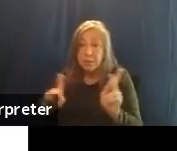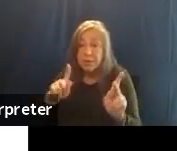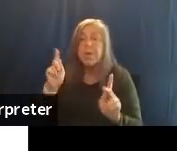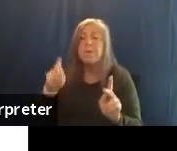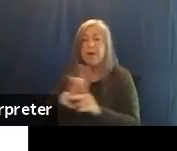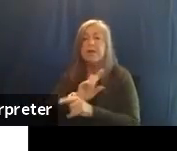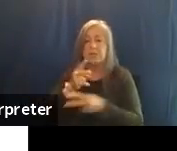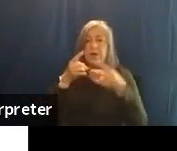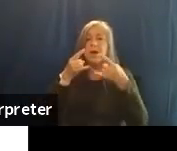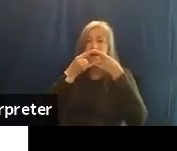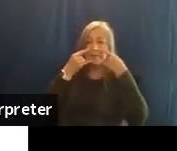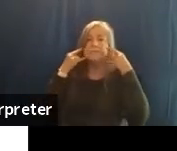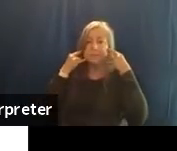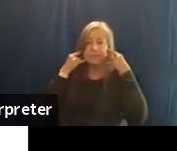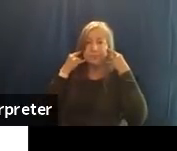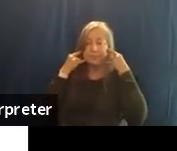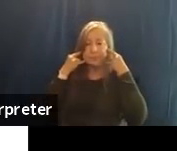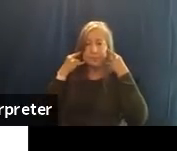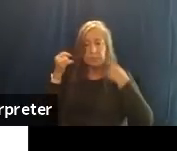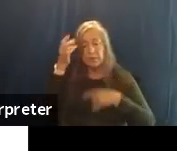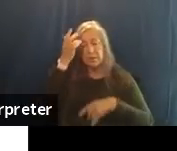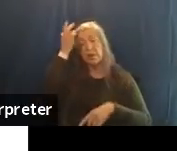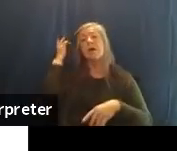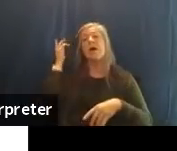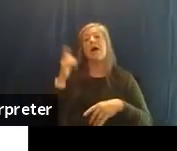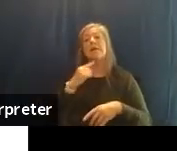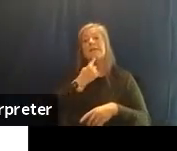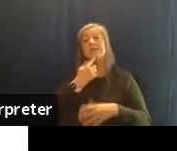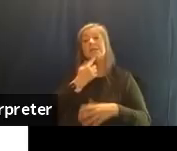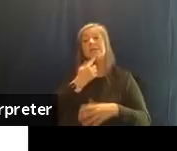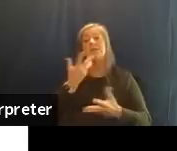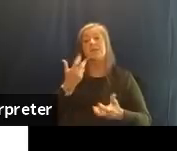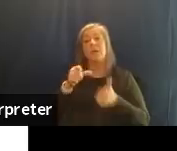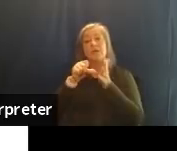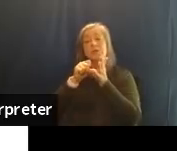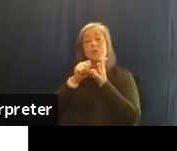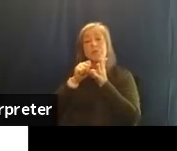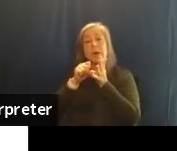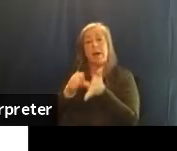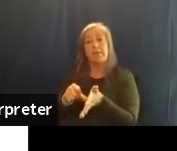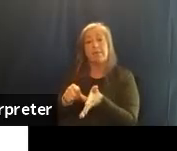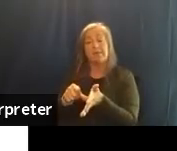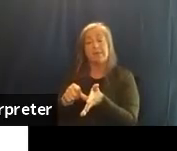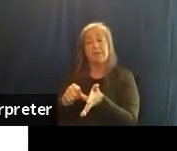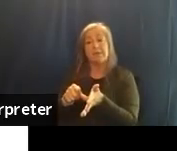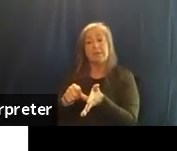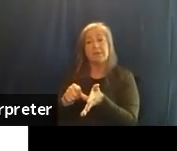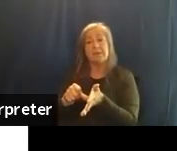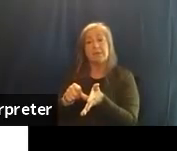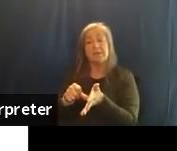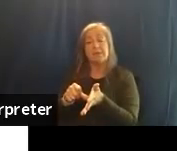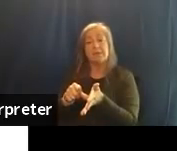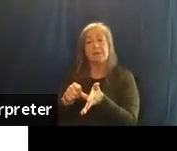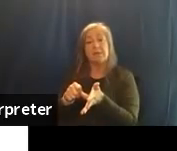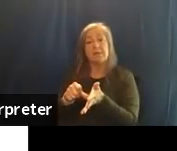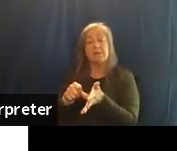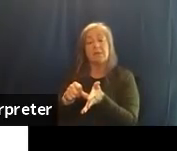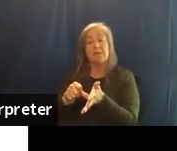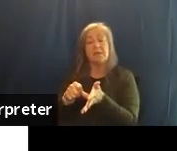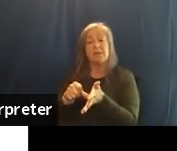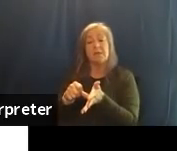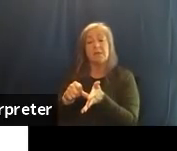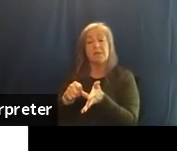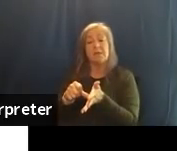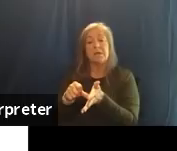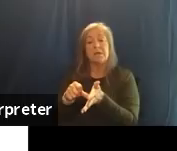Another thing that I really want to emphasize is that you cannot exchange a face